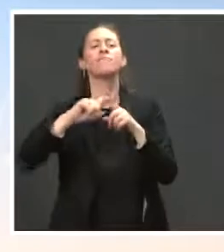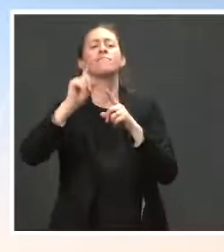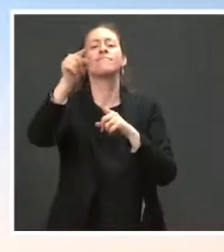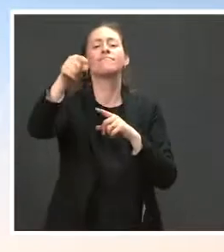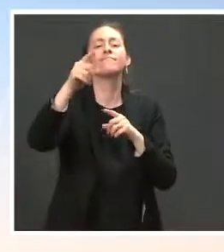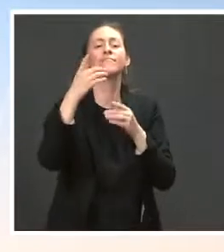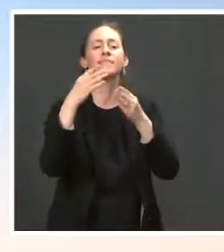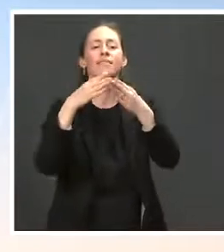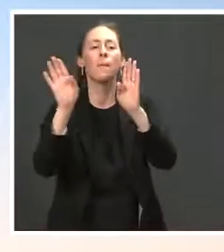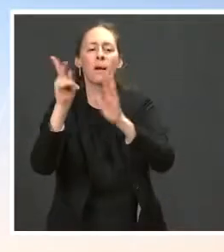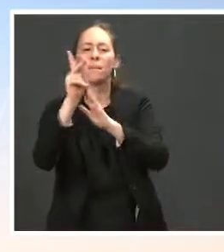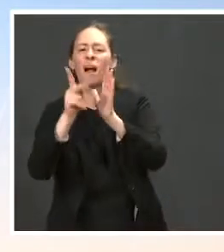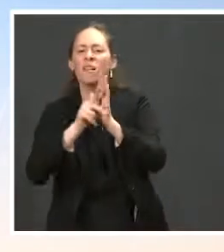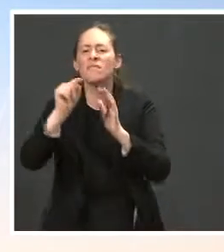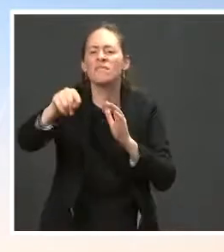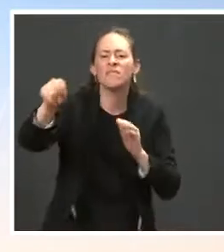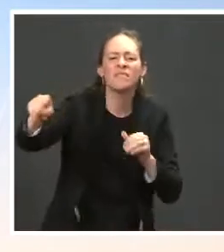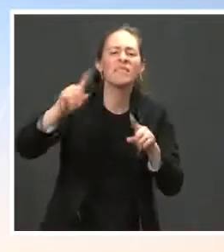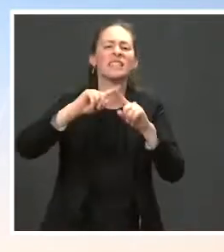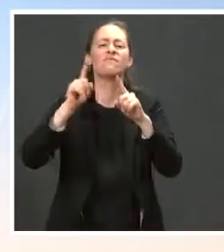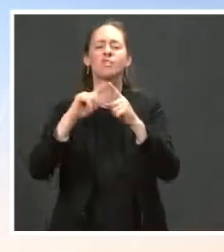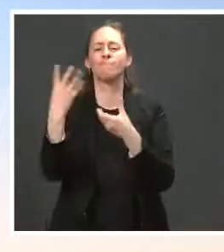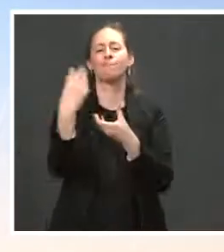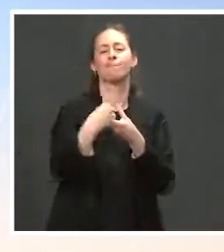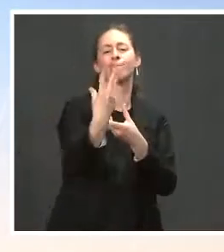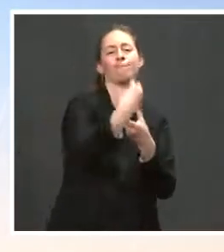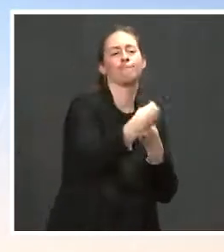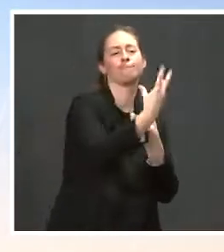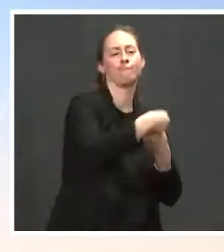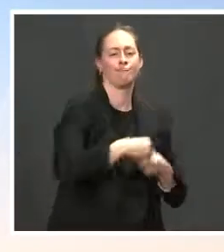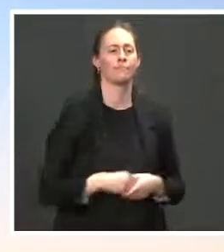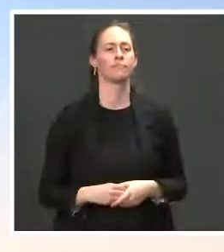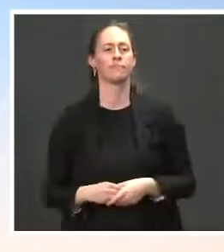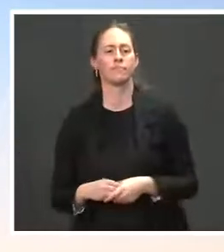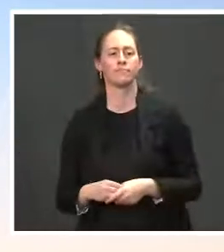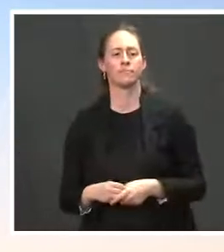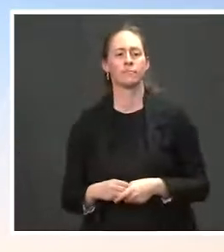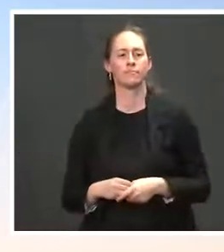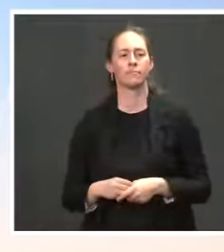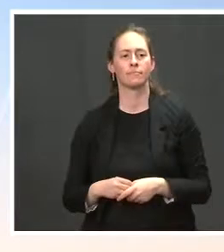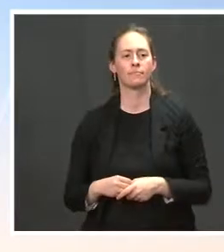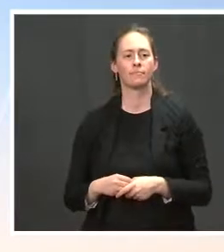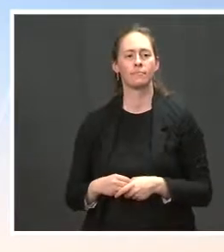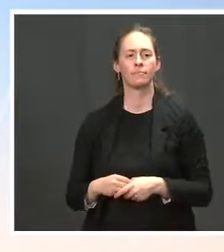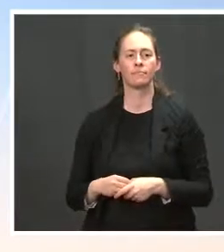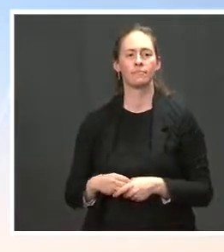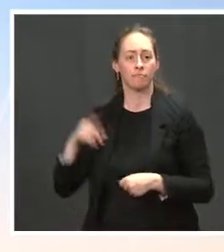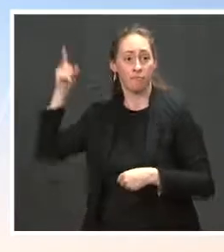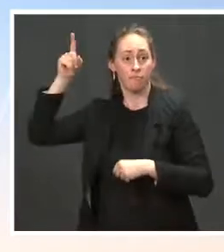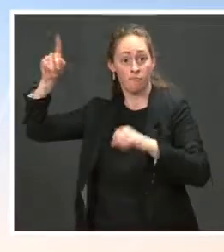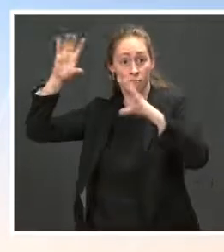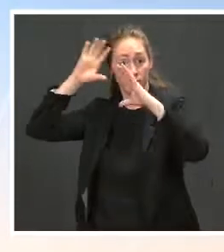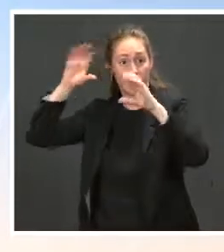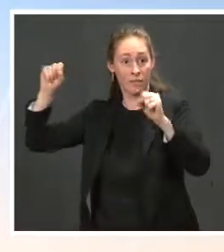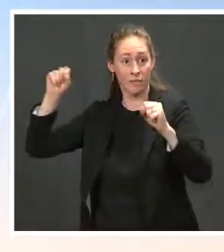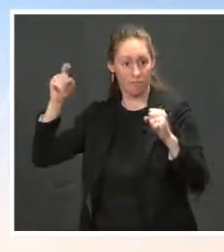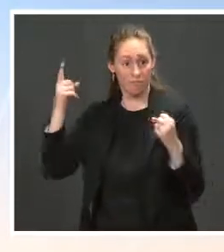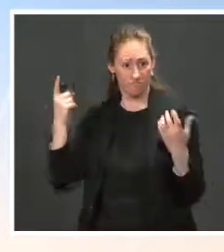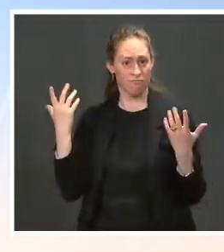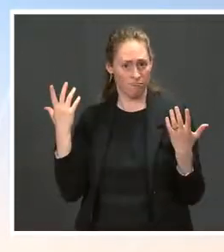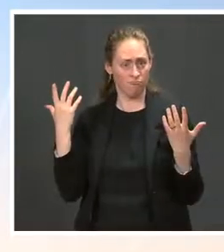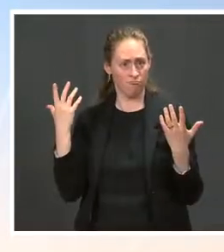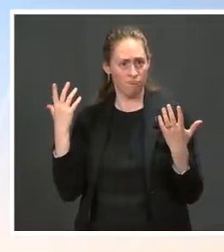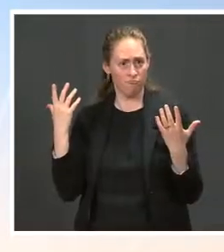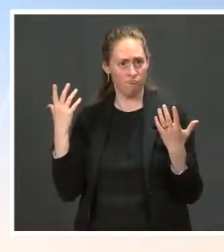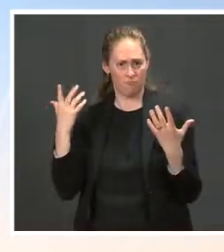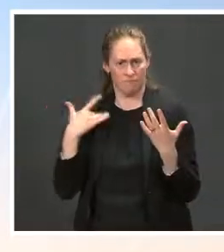have a deadline by which he would like to see this on his desk, given where this falls in the national discourse right now and the importance and the